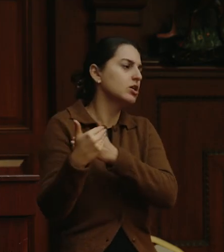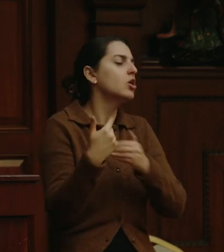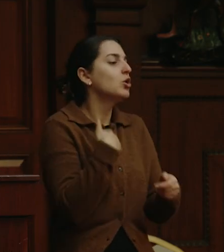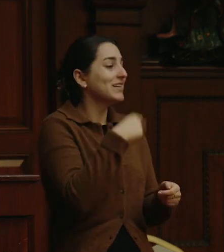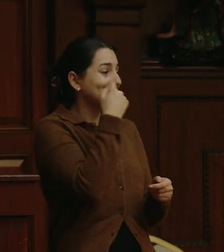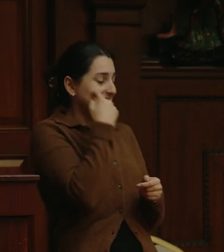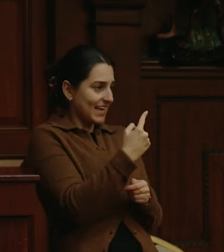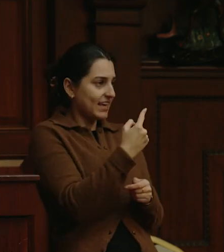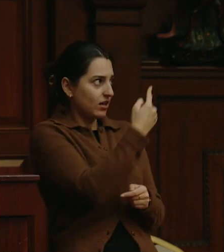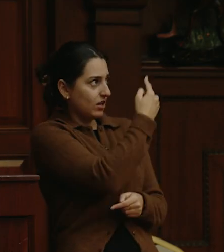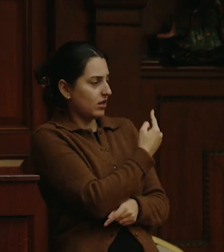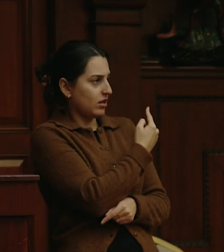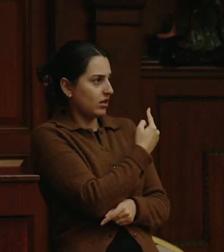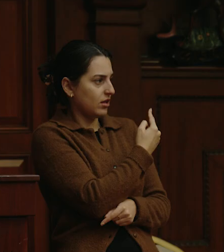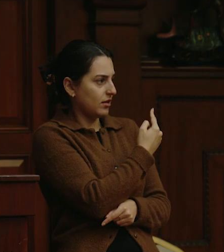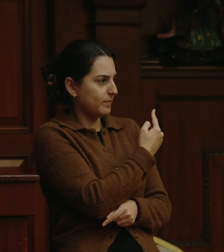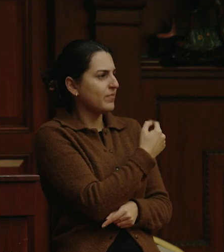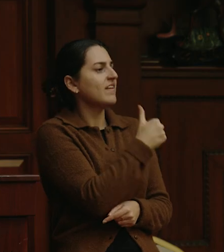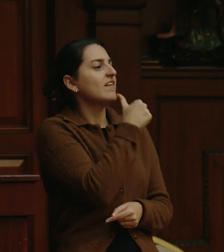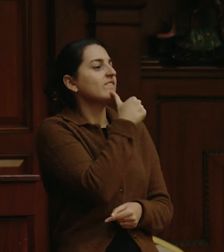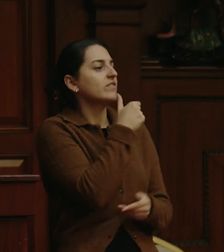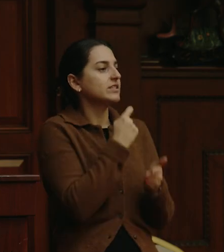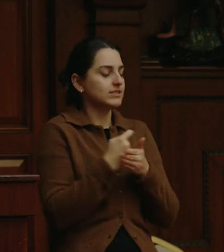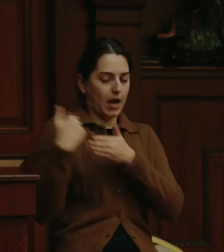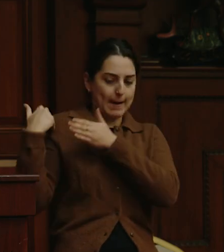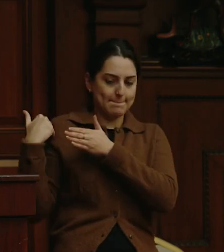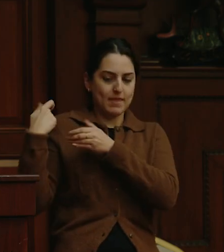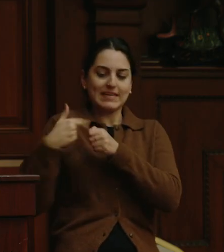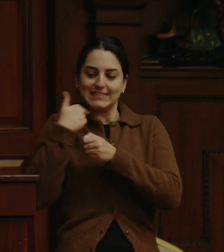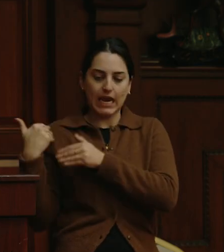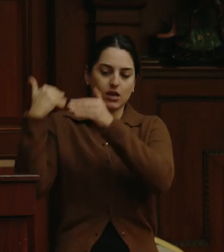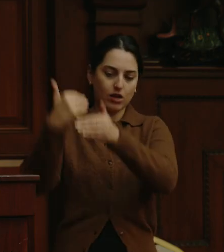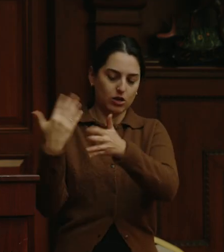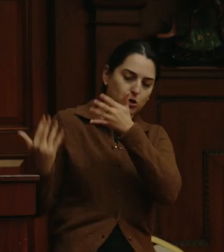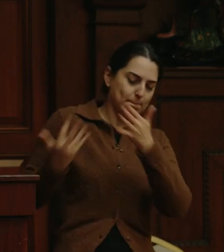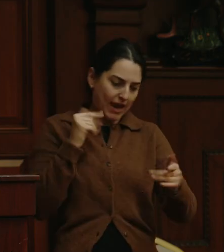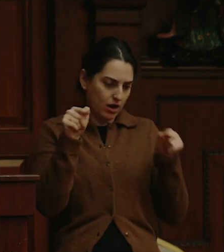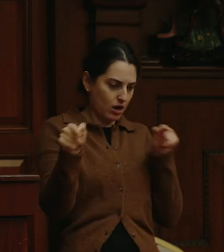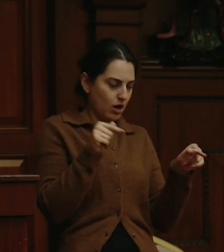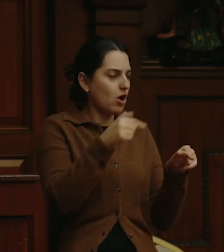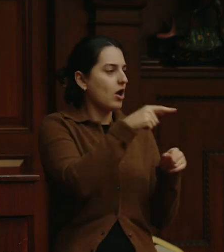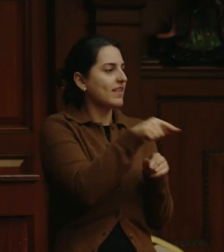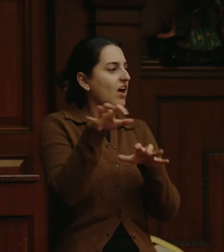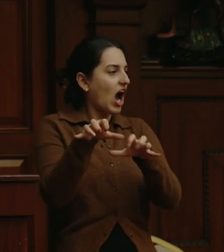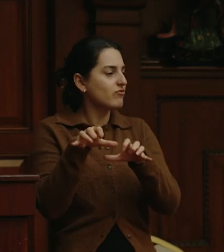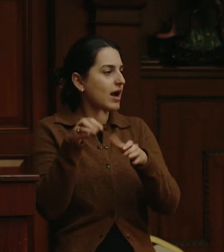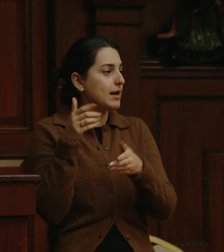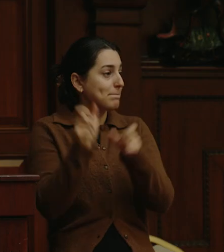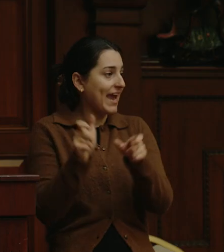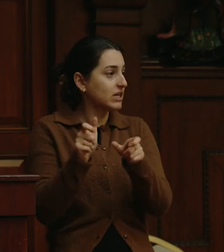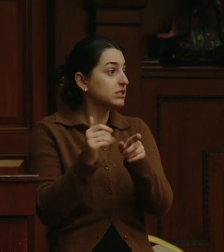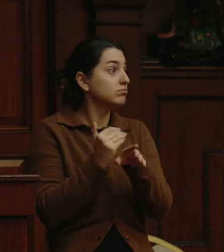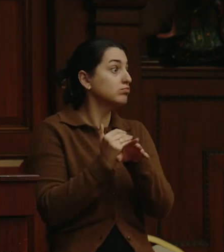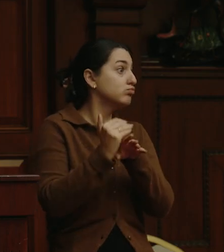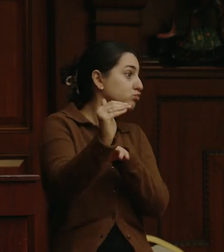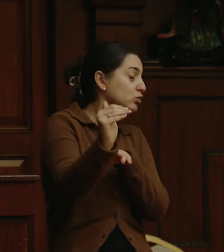from the first time point to the second time point, that rheumatoid patients had improved